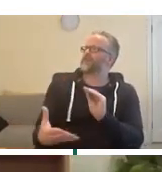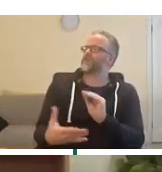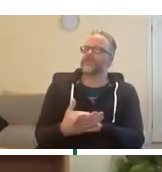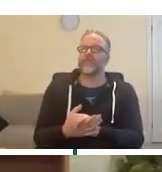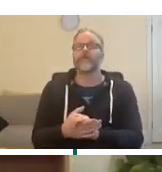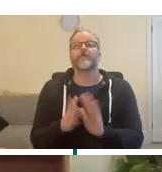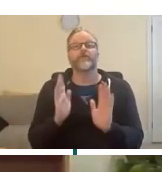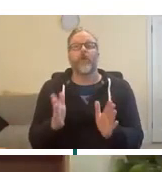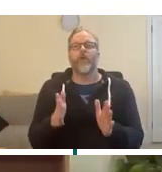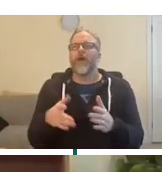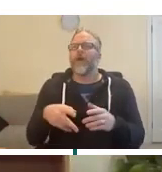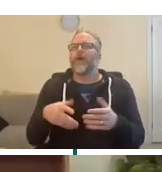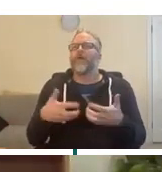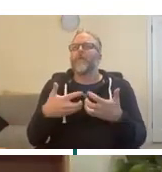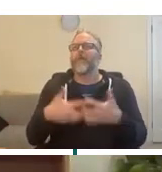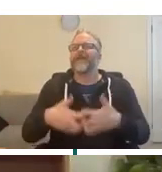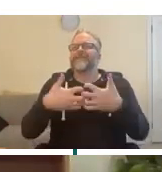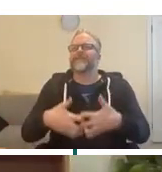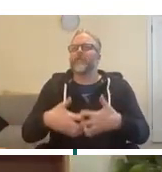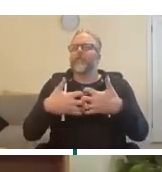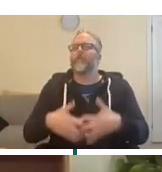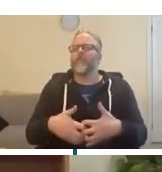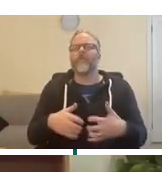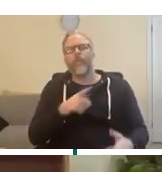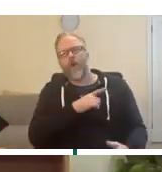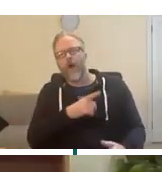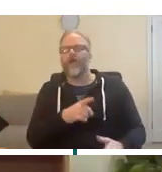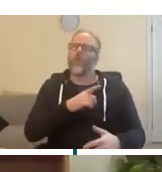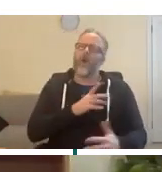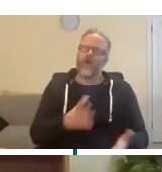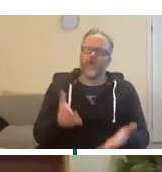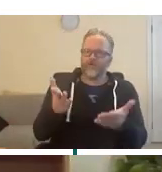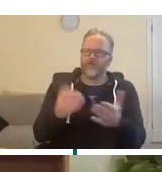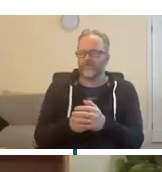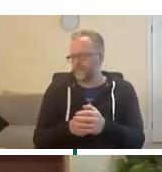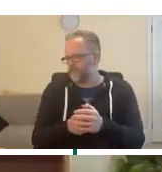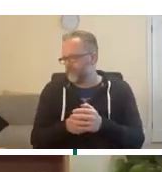So in terms of the mechanisms, so the why and why not.